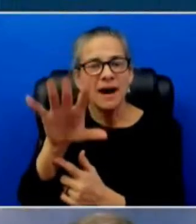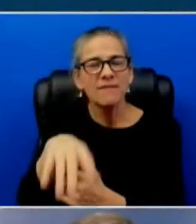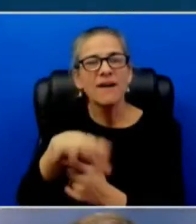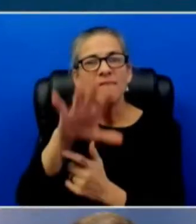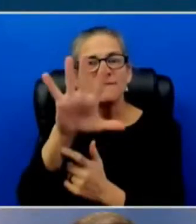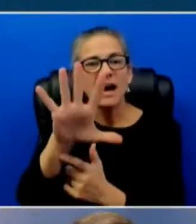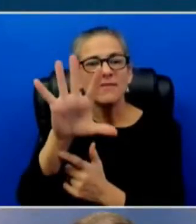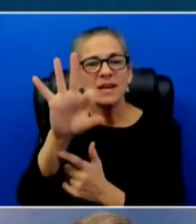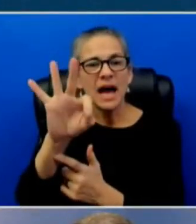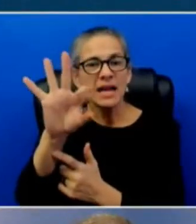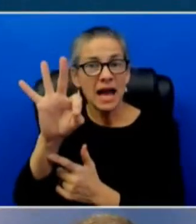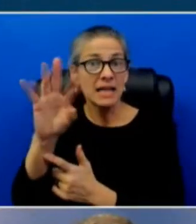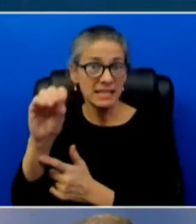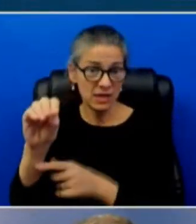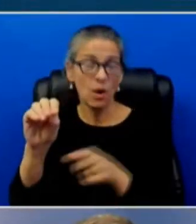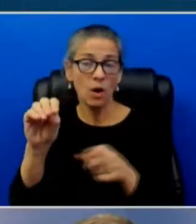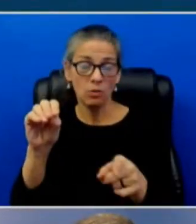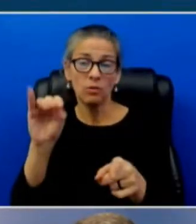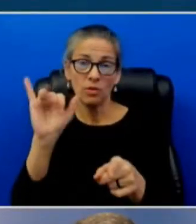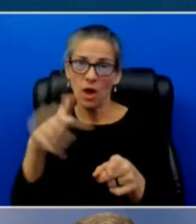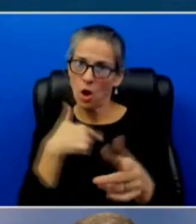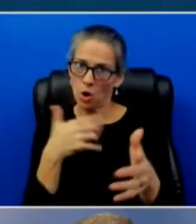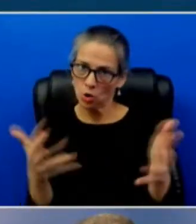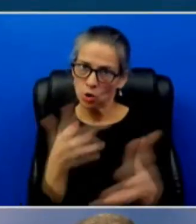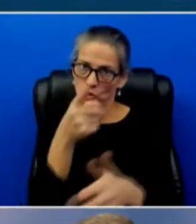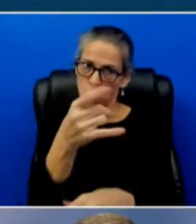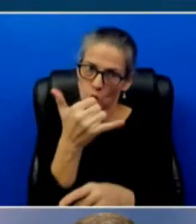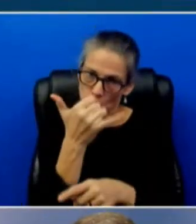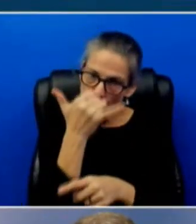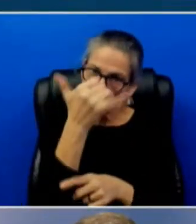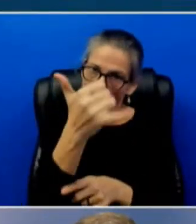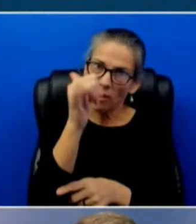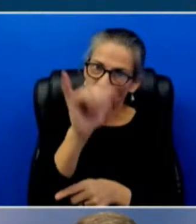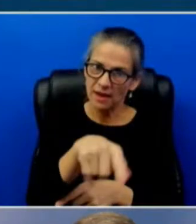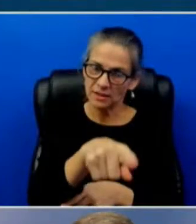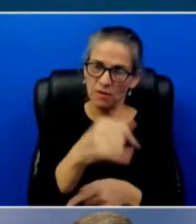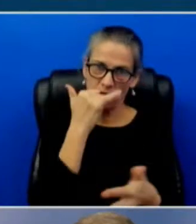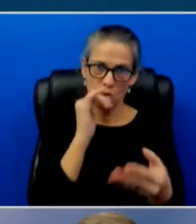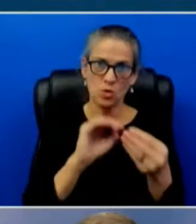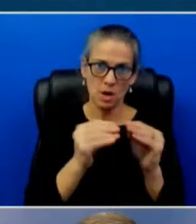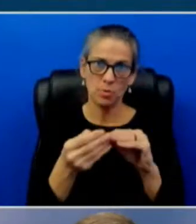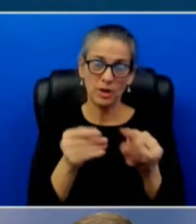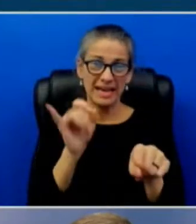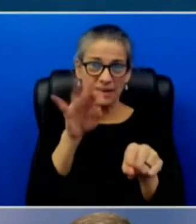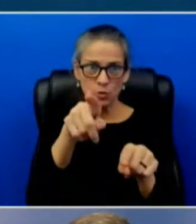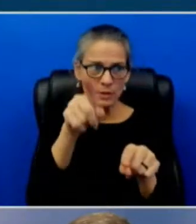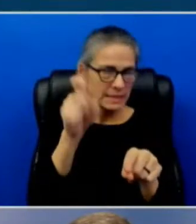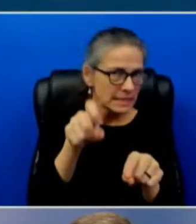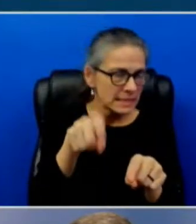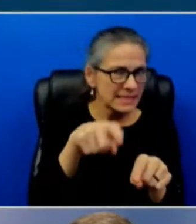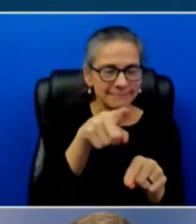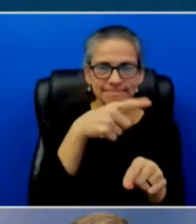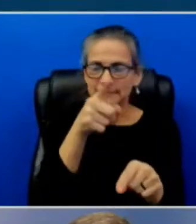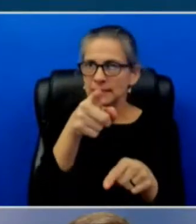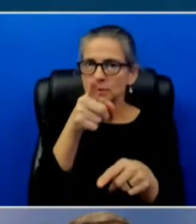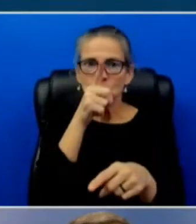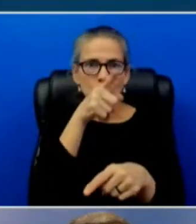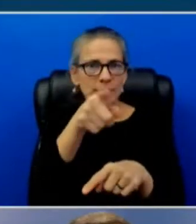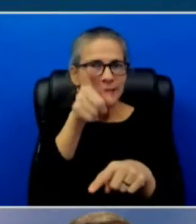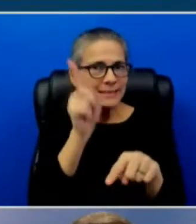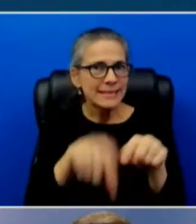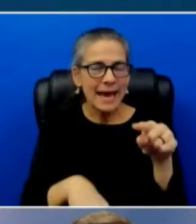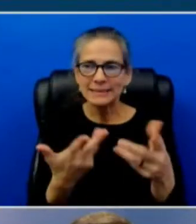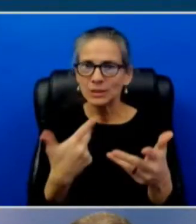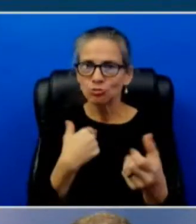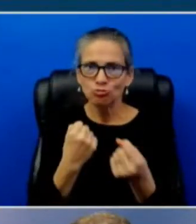1-800-985-5990. Encourage you to call that number if you are in distress, if you can't get to a warming center.